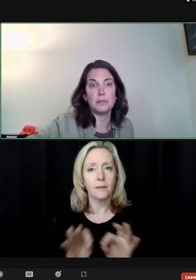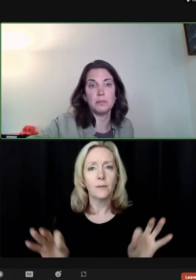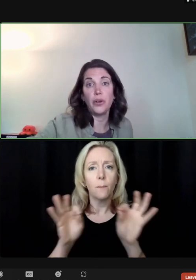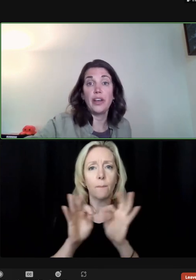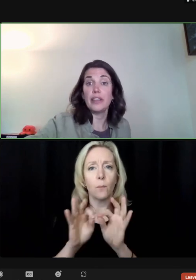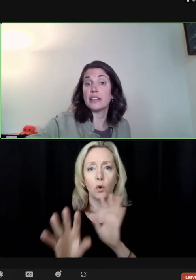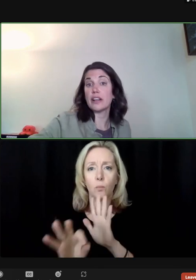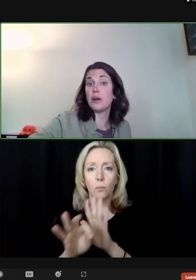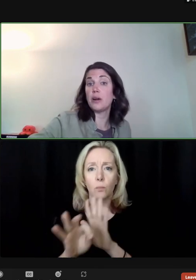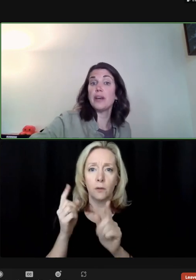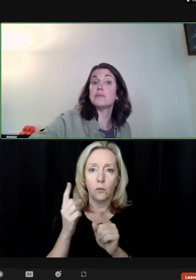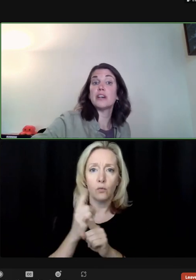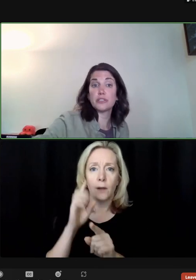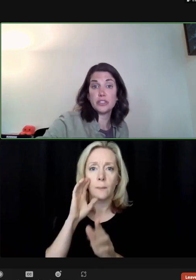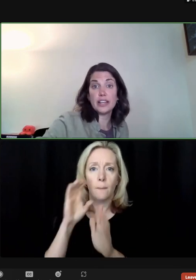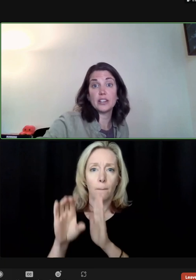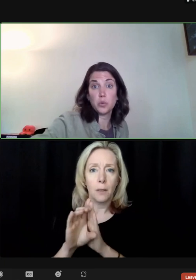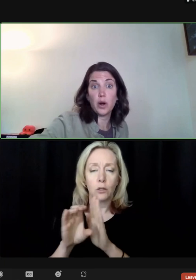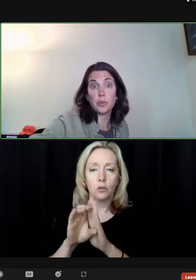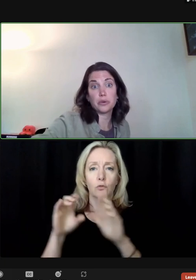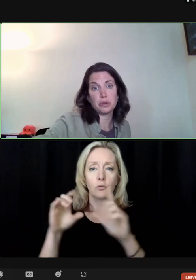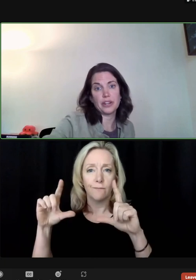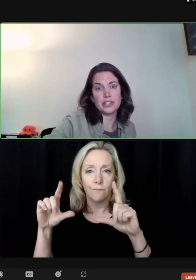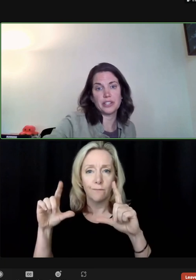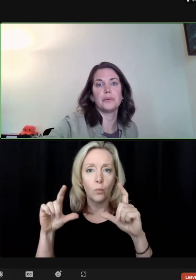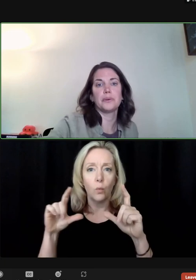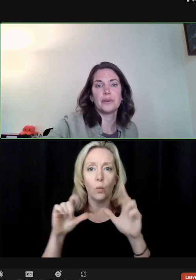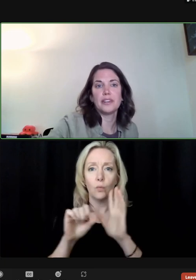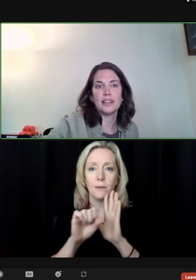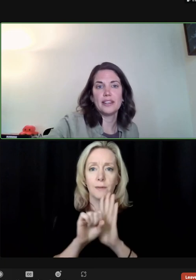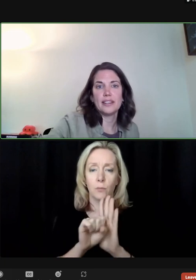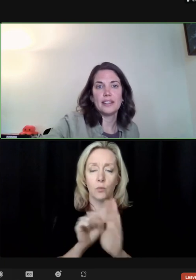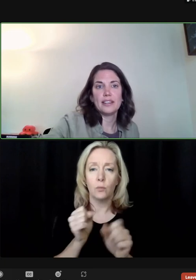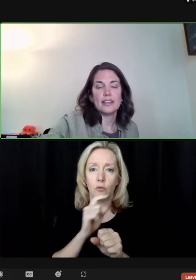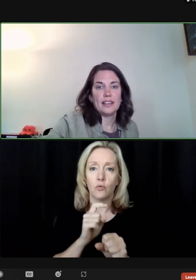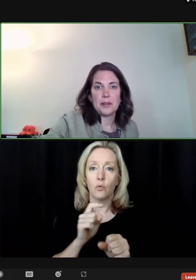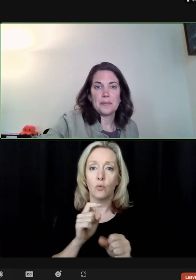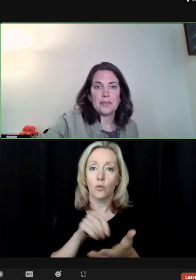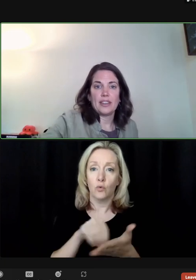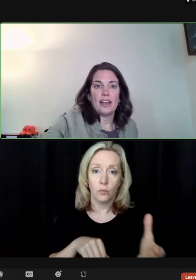or the correct symbol that's going to help them to understand what we're referring to.